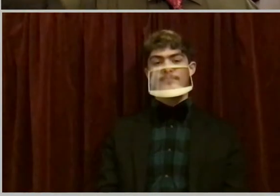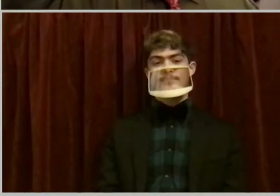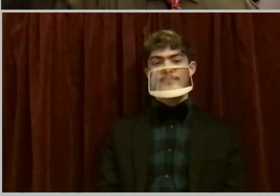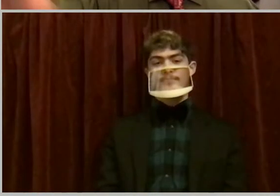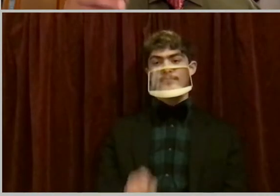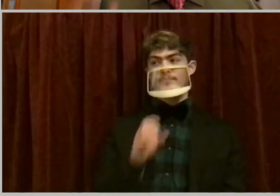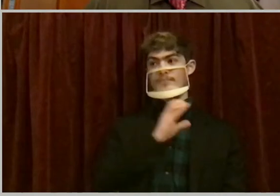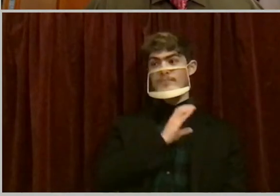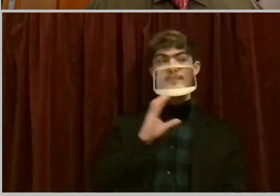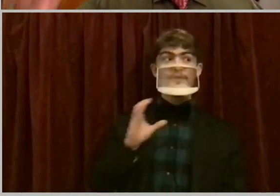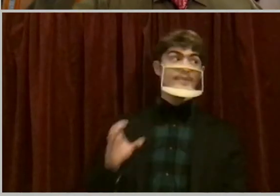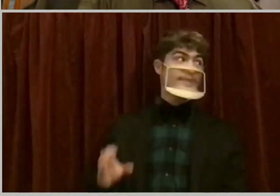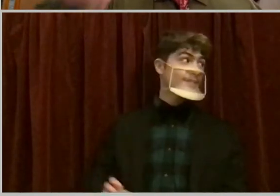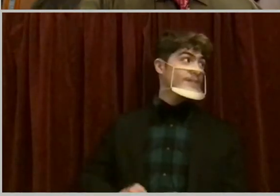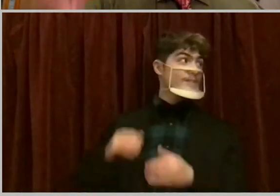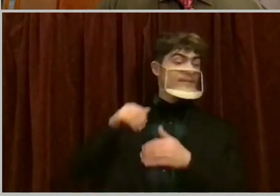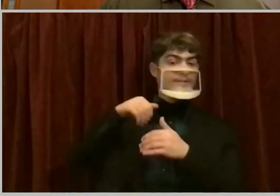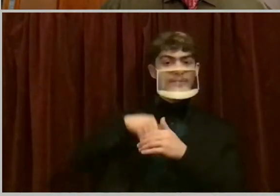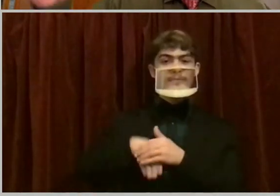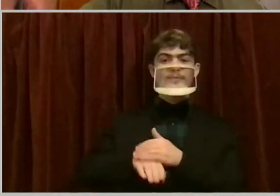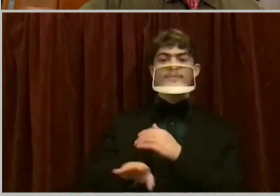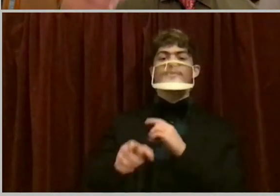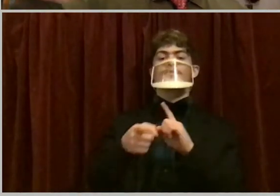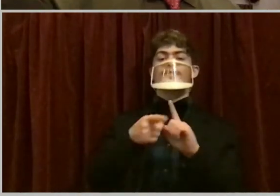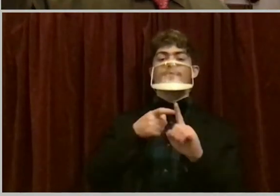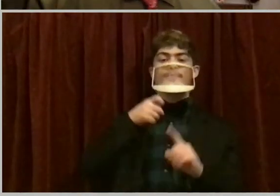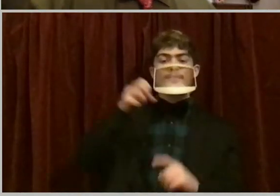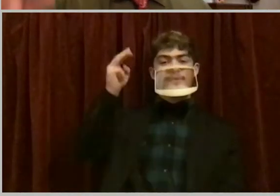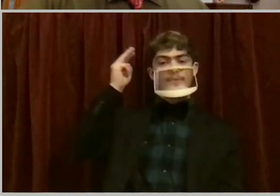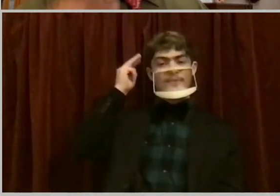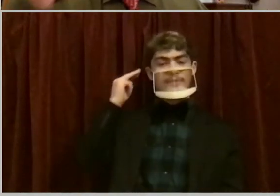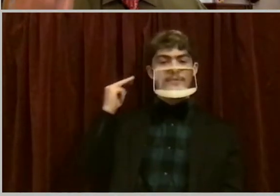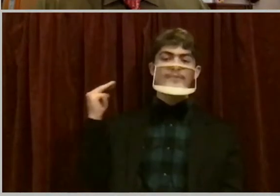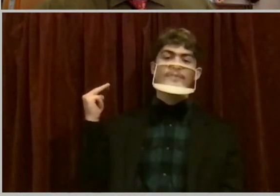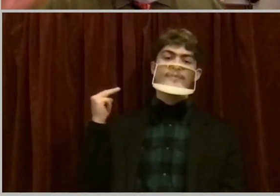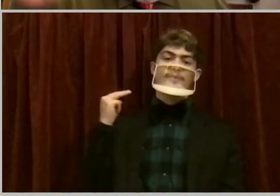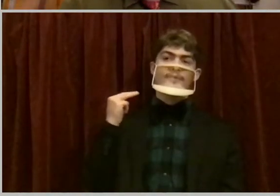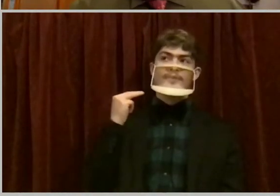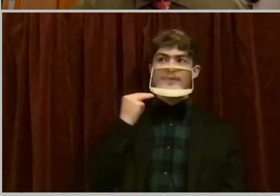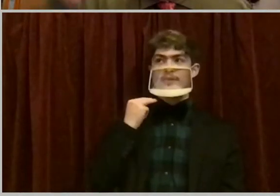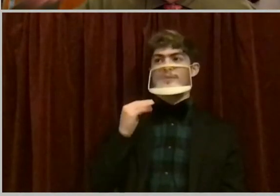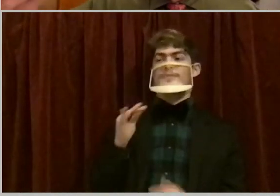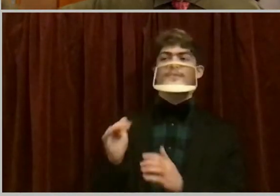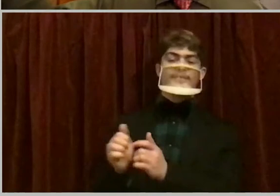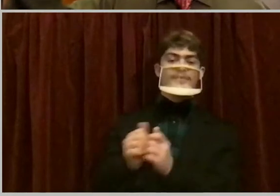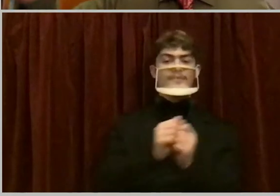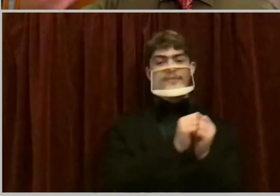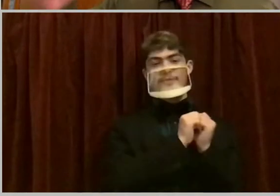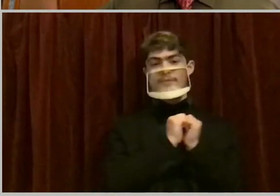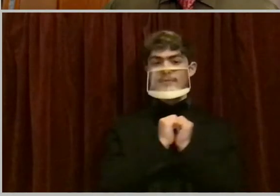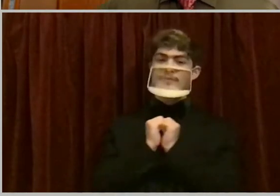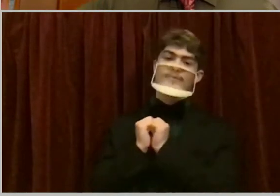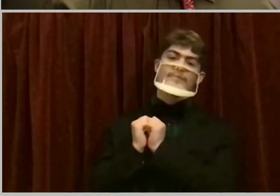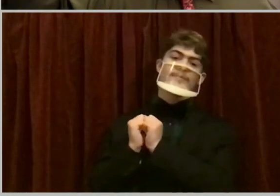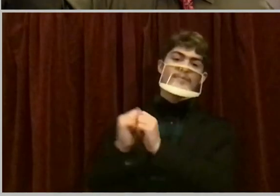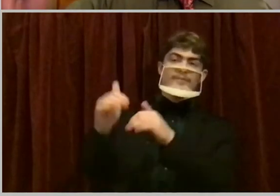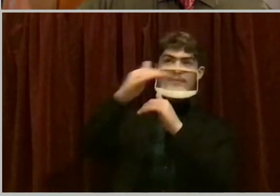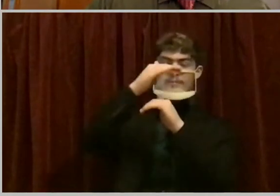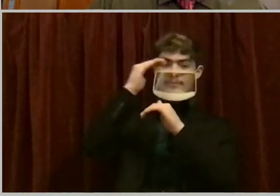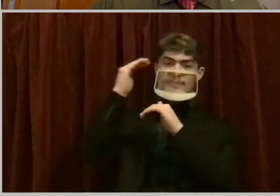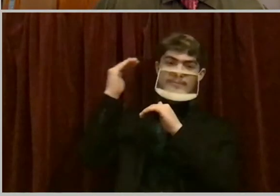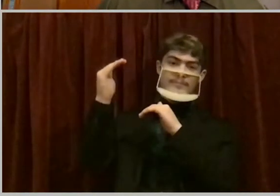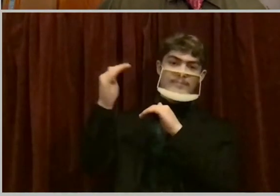tonight. For Christ is born of Mary and gathered